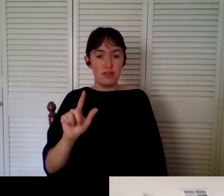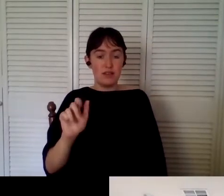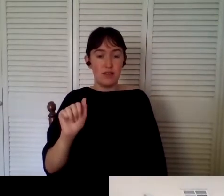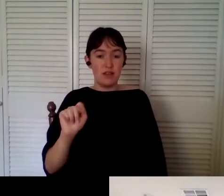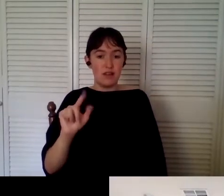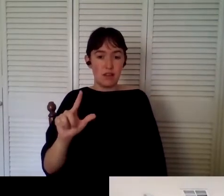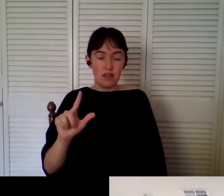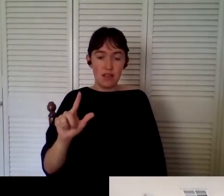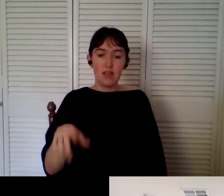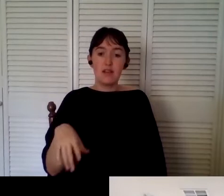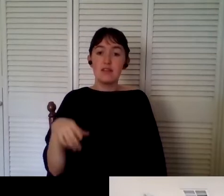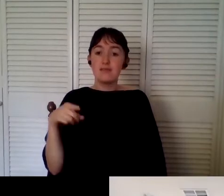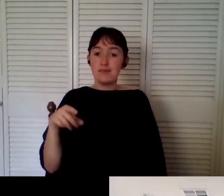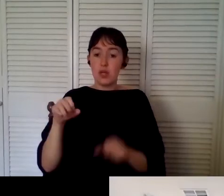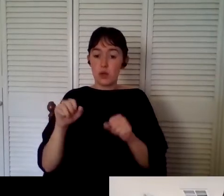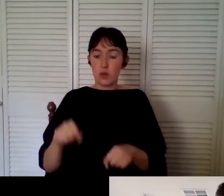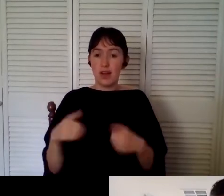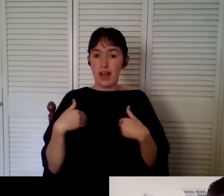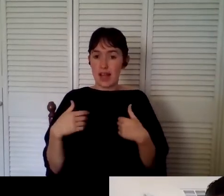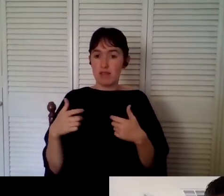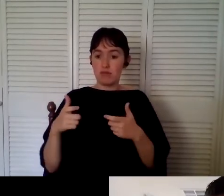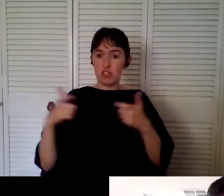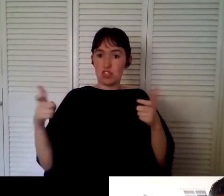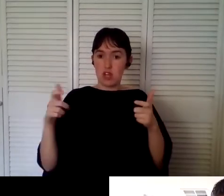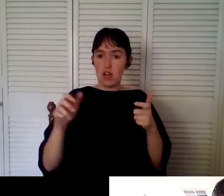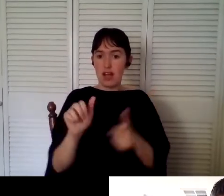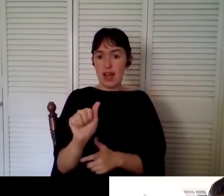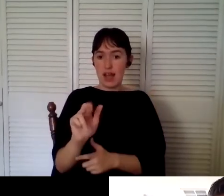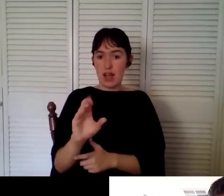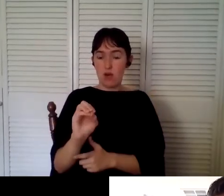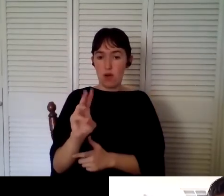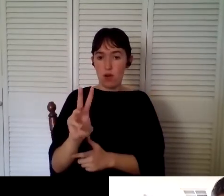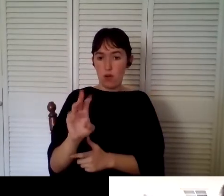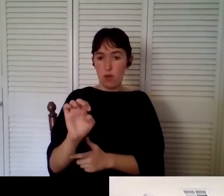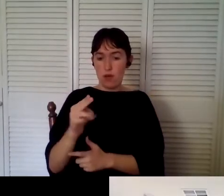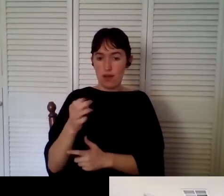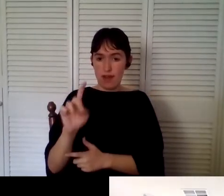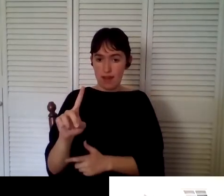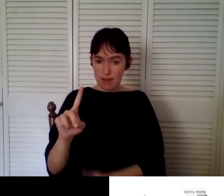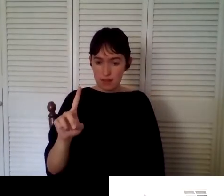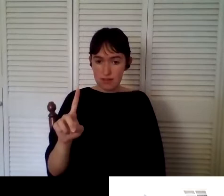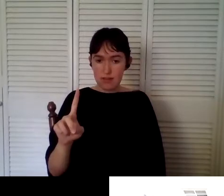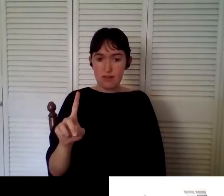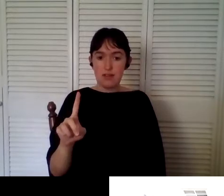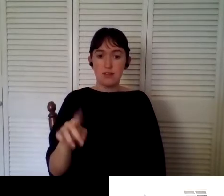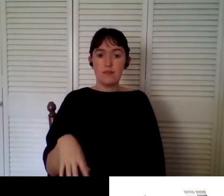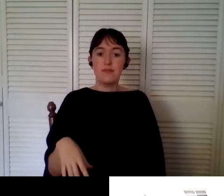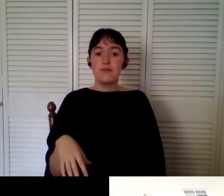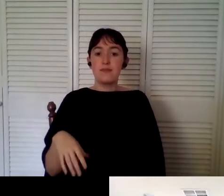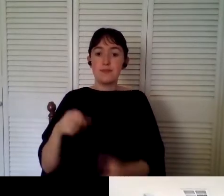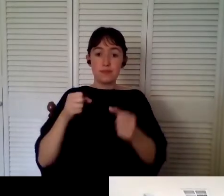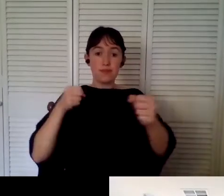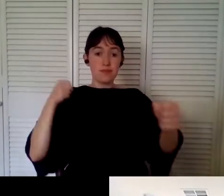very large point Right. compared to an arrow, which carries at most a point this